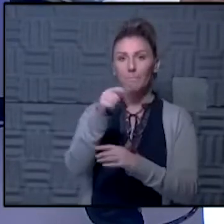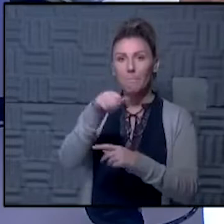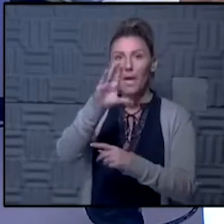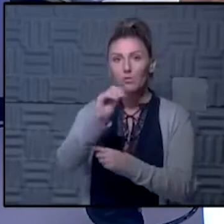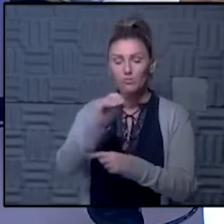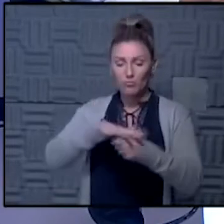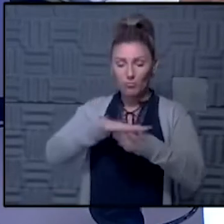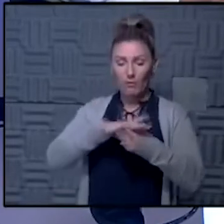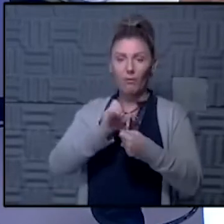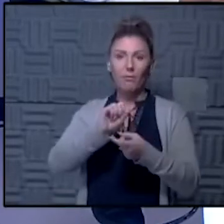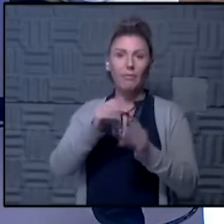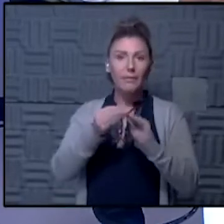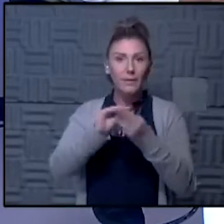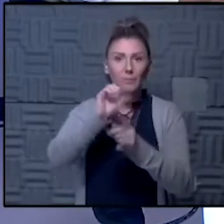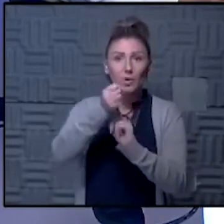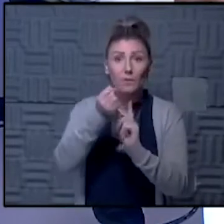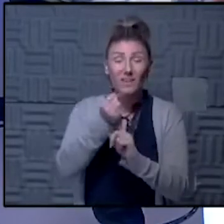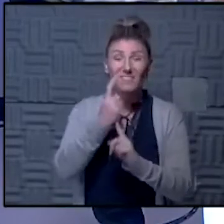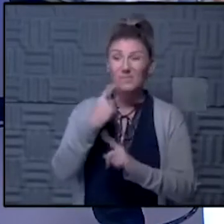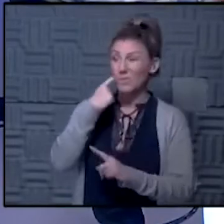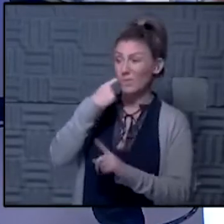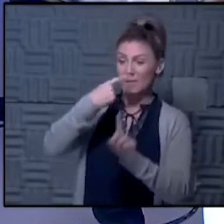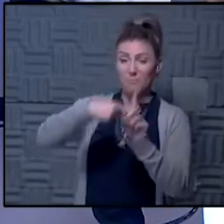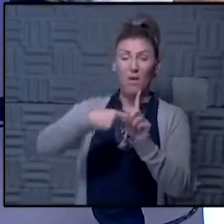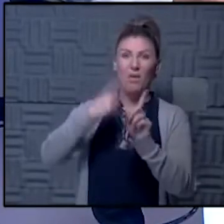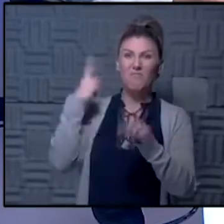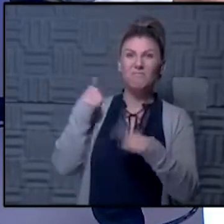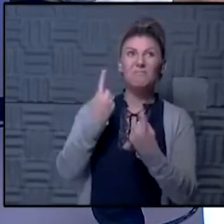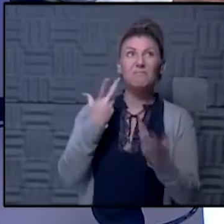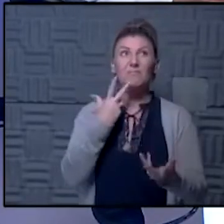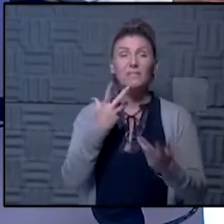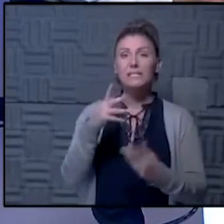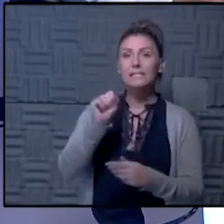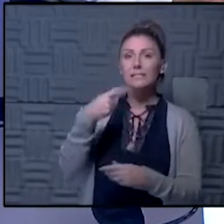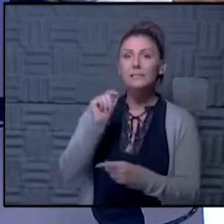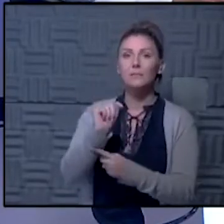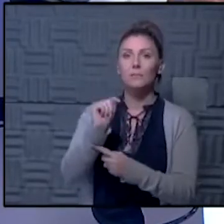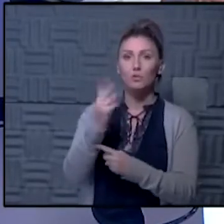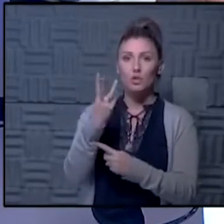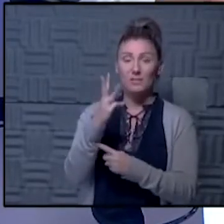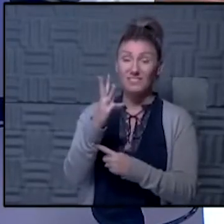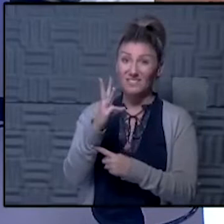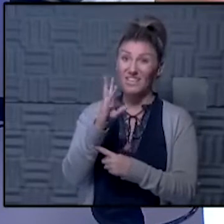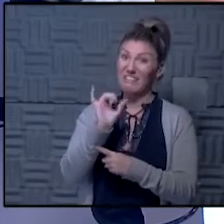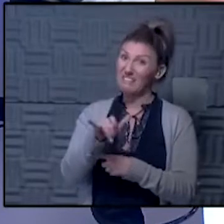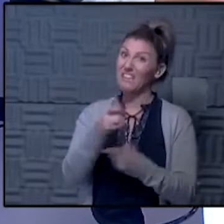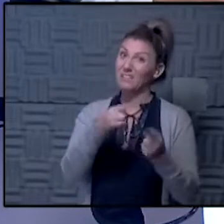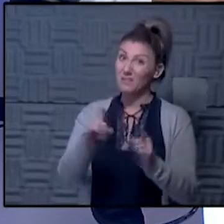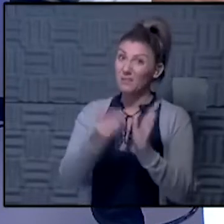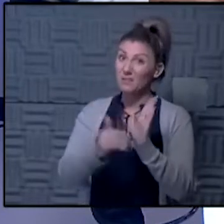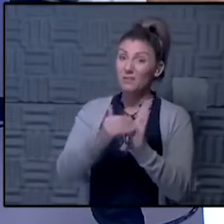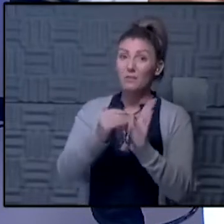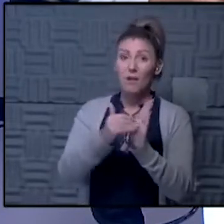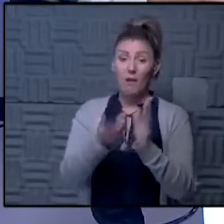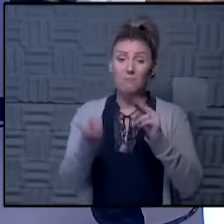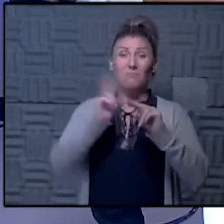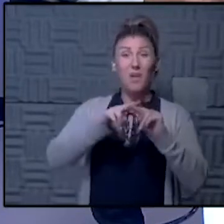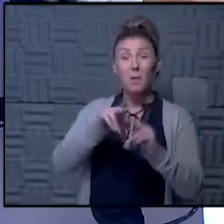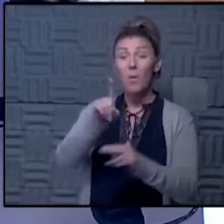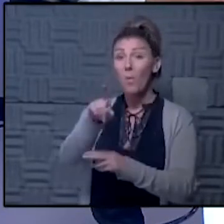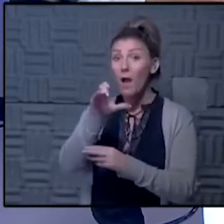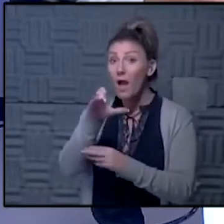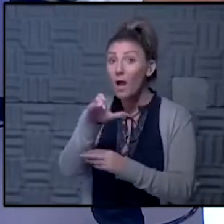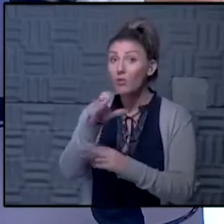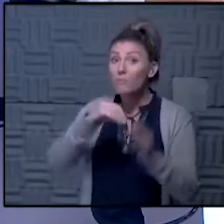number of cases. And certainly for the last month, since about September 16th, it has been on a trend. And we are almost up 100 more cases